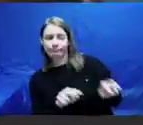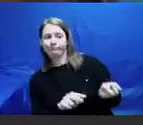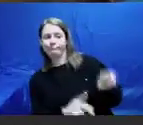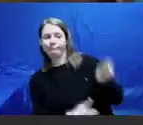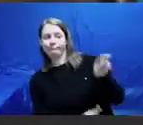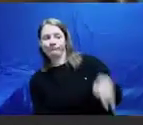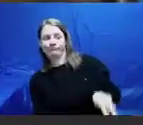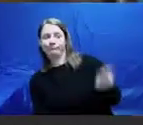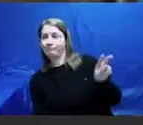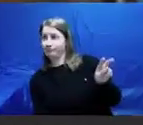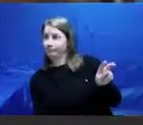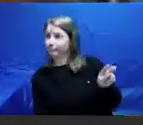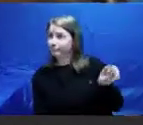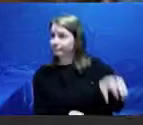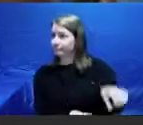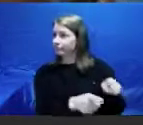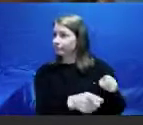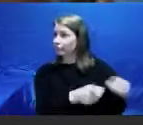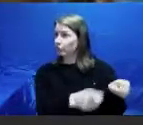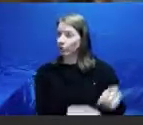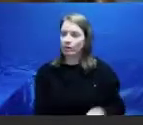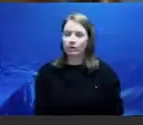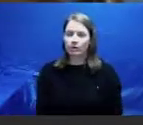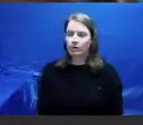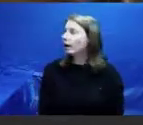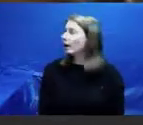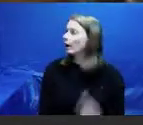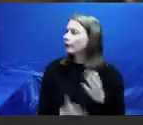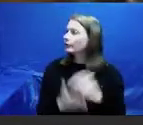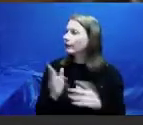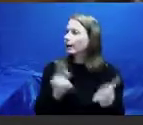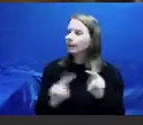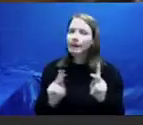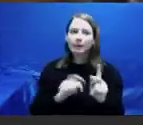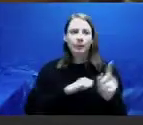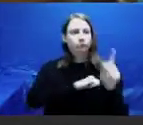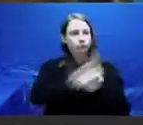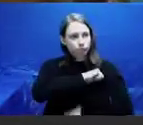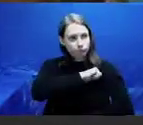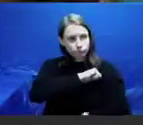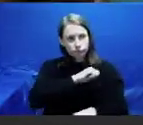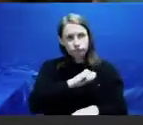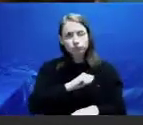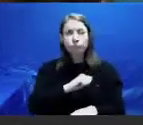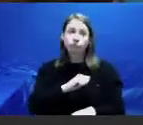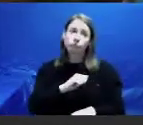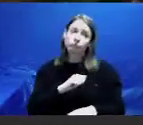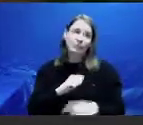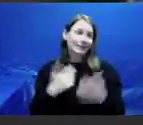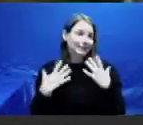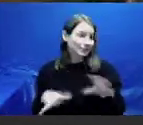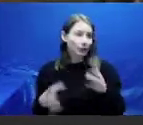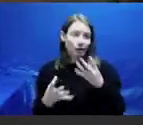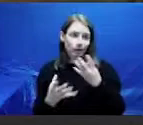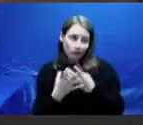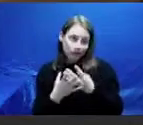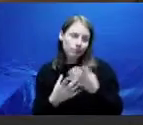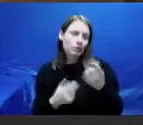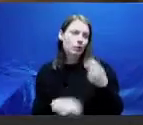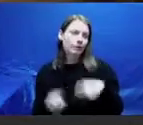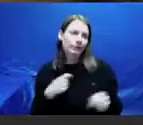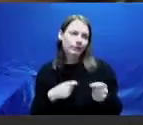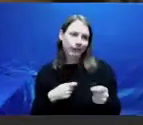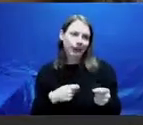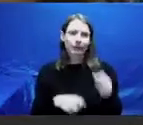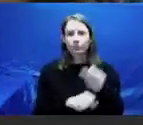like who had a sentence, and to escape the sentence, they would work for like 5 to 7 years without any pay.